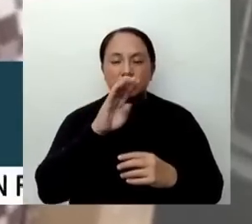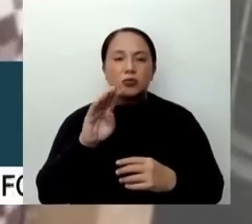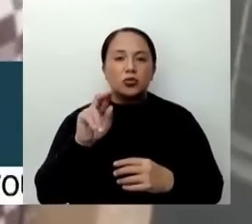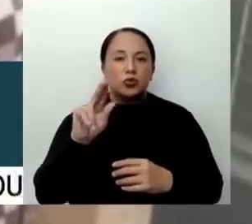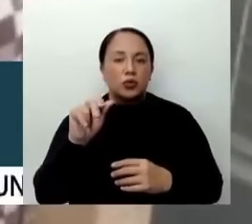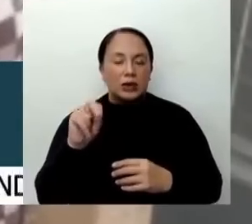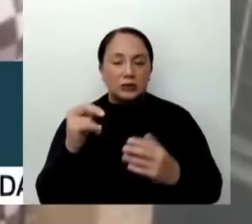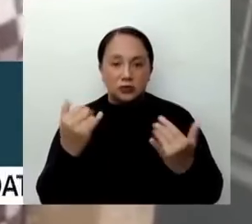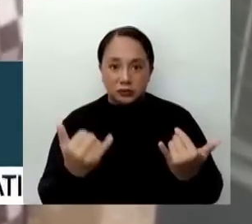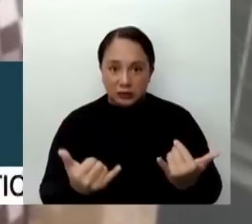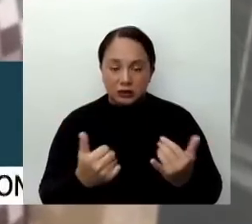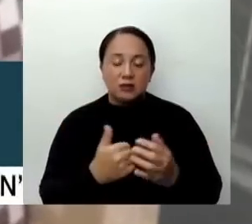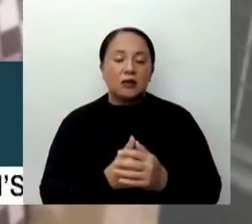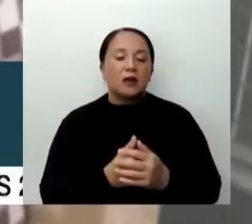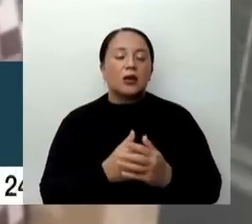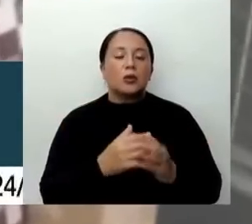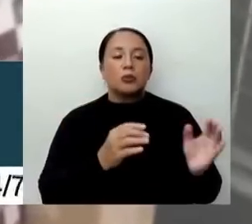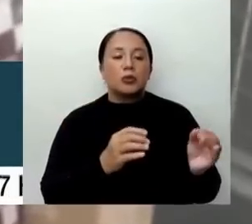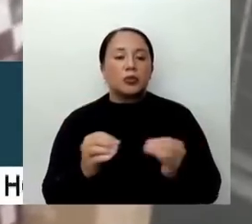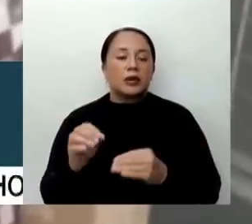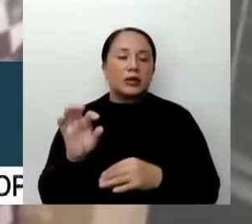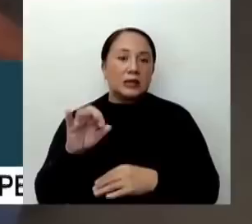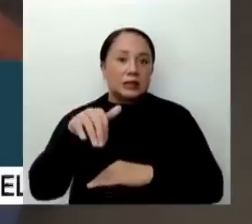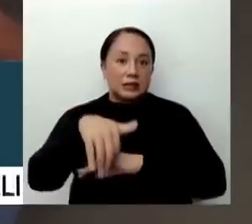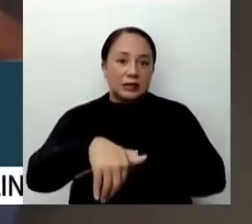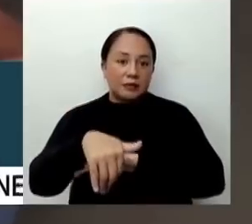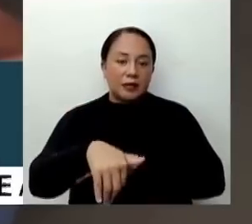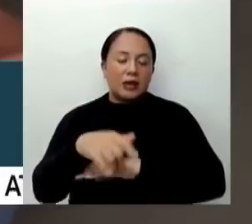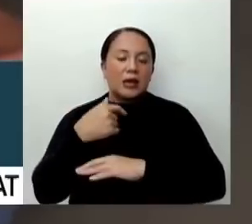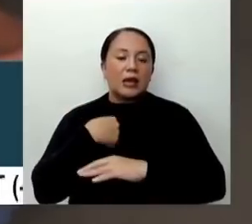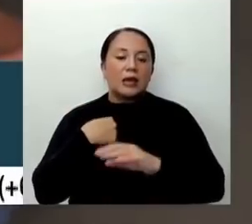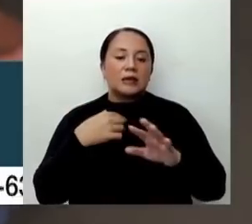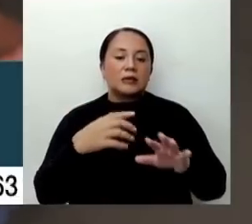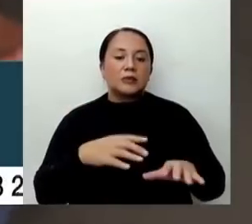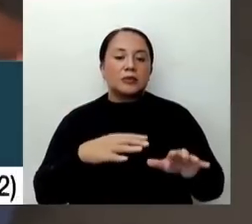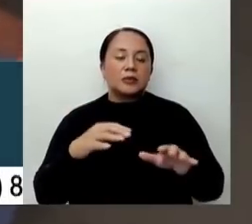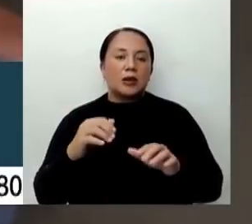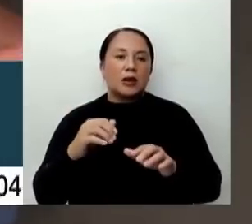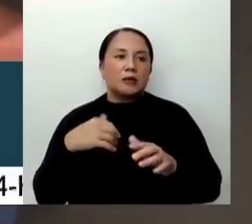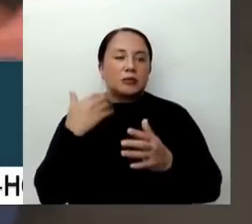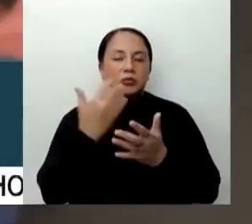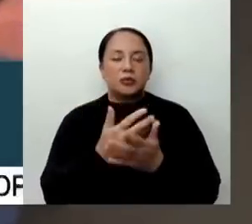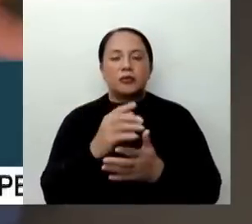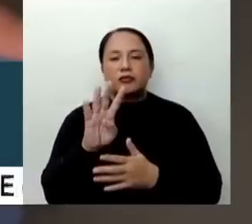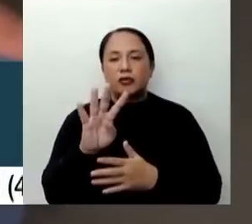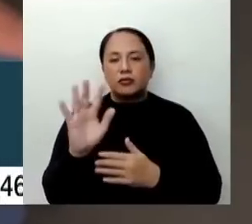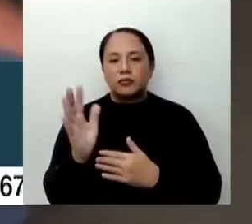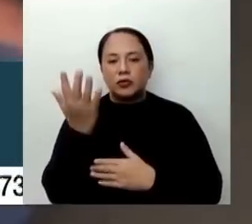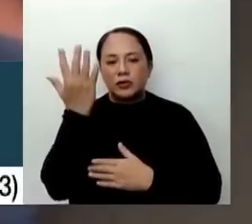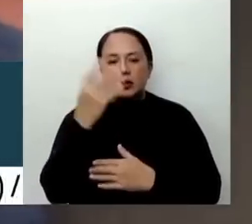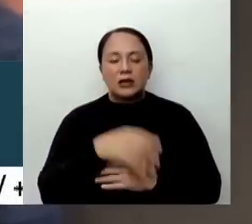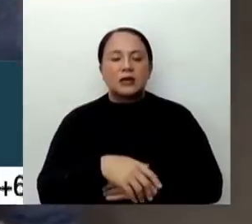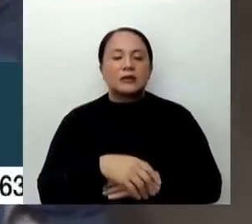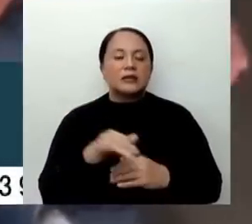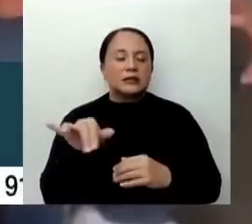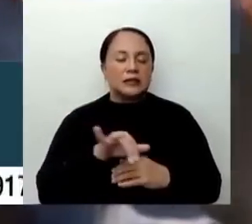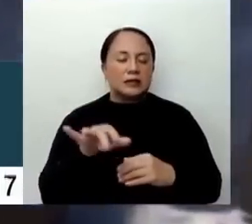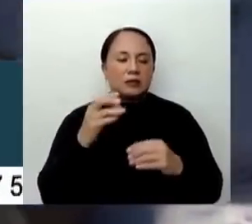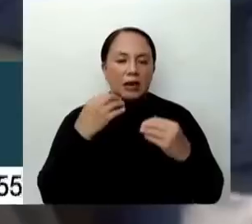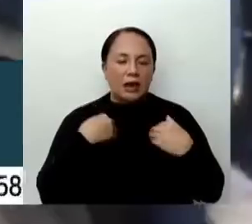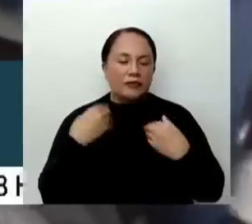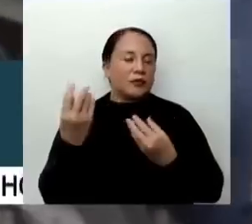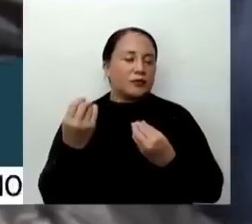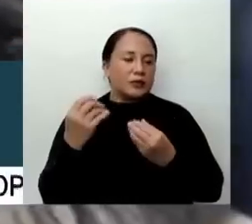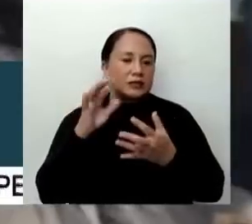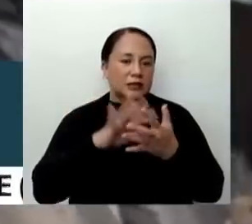The operations will start at 9 in the evening and will depart at 4 in the morning tomorrow. Meanwhile, they will also release an updated schedule of